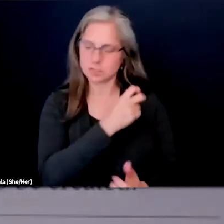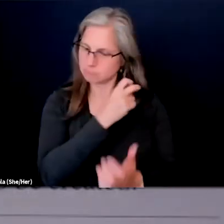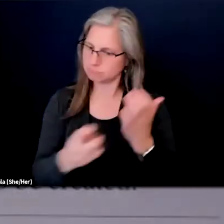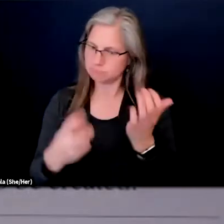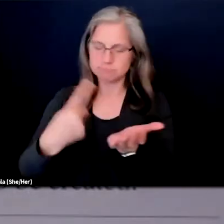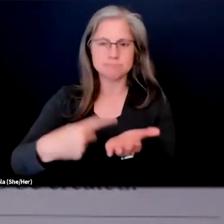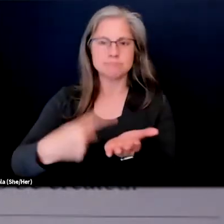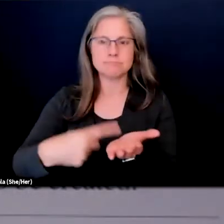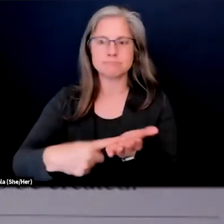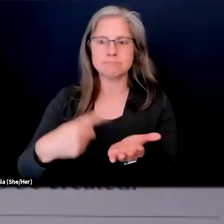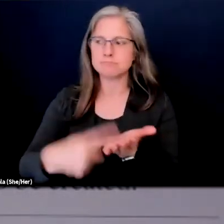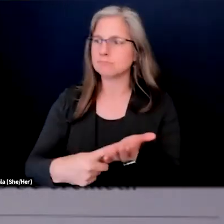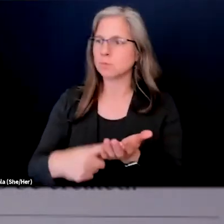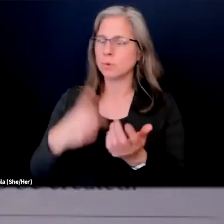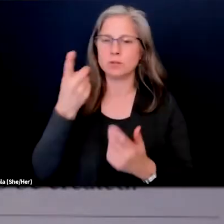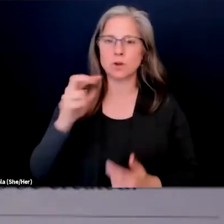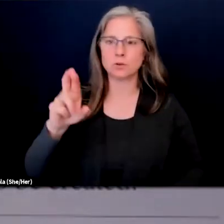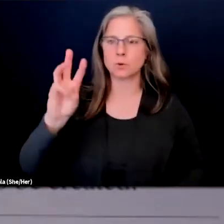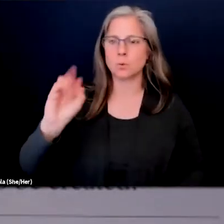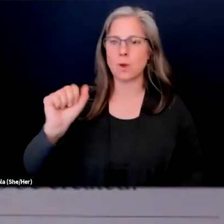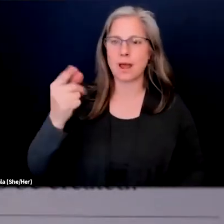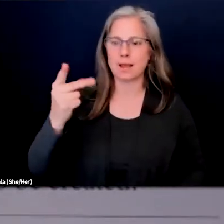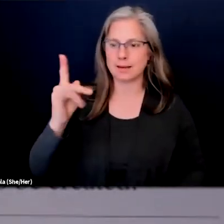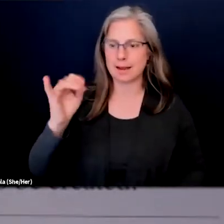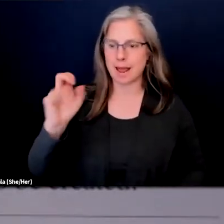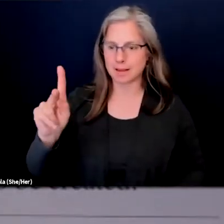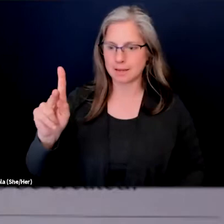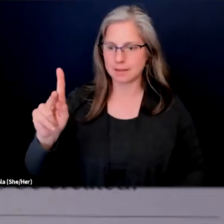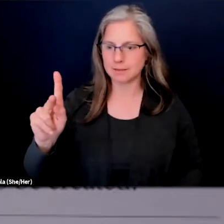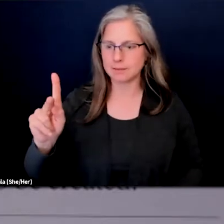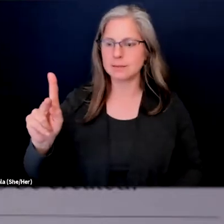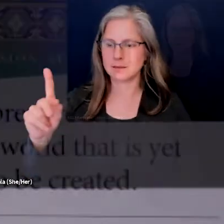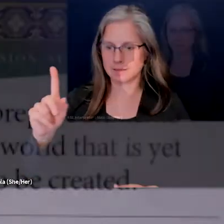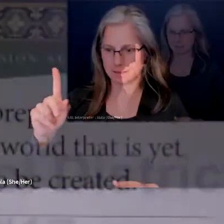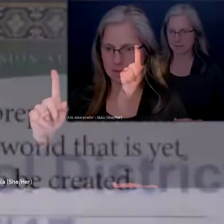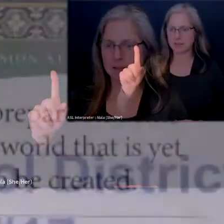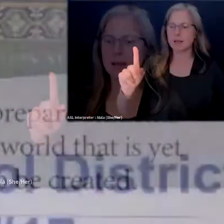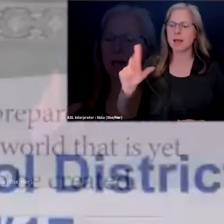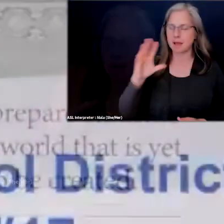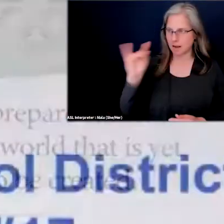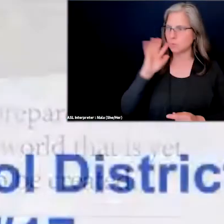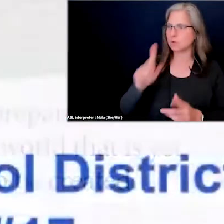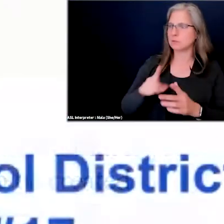Dr. Wagenek, and I'll be closing the report. Dr. Wagenek.